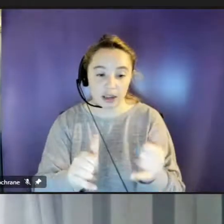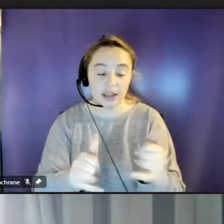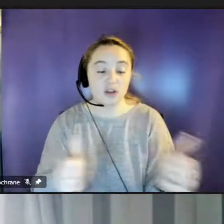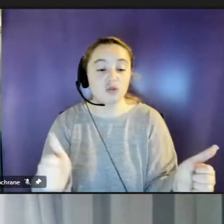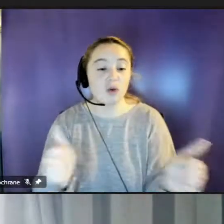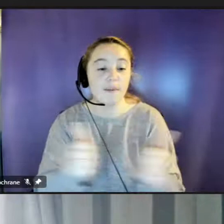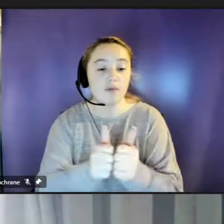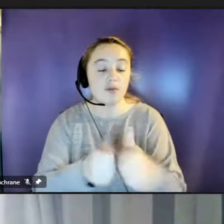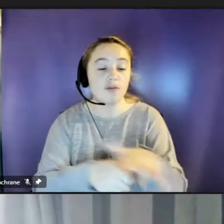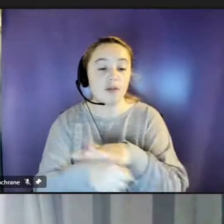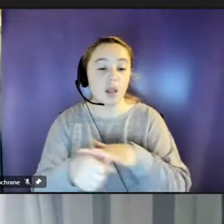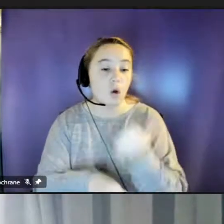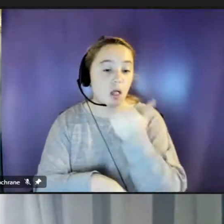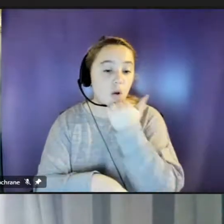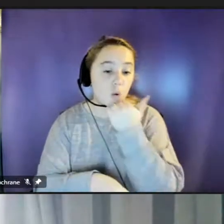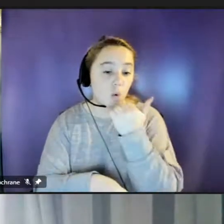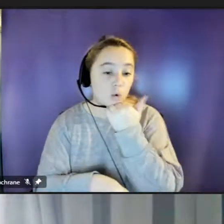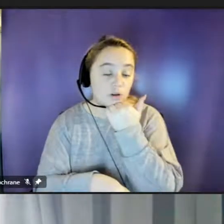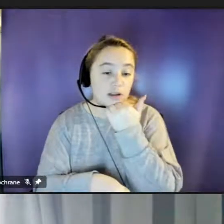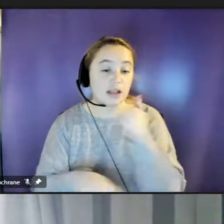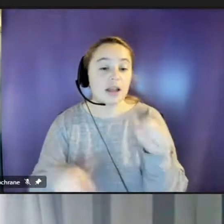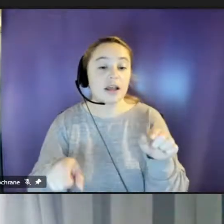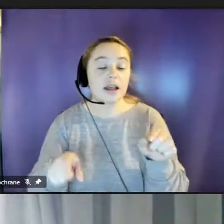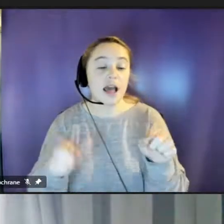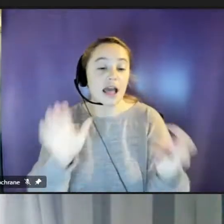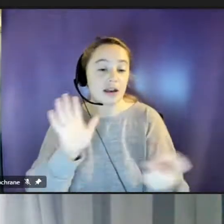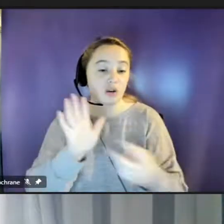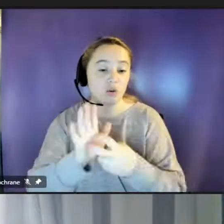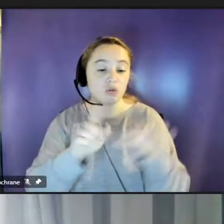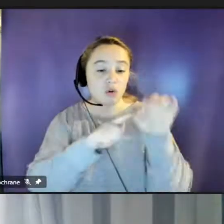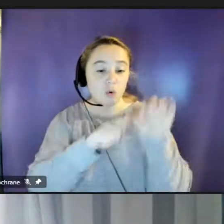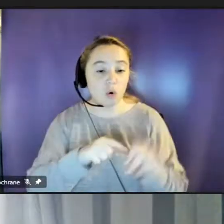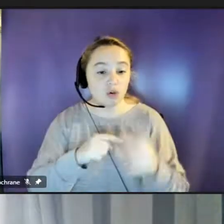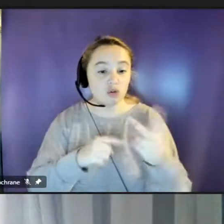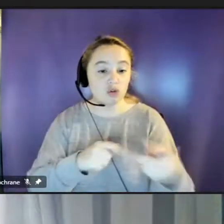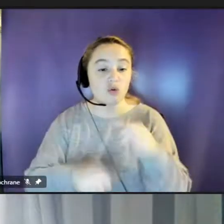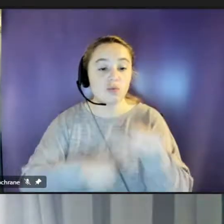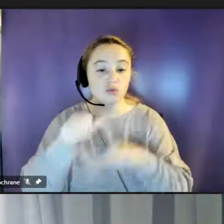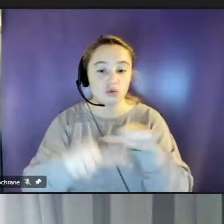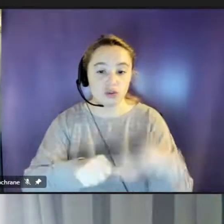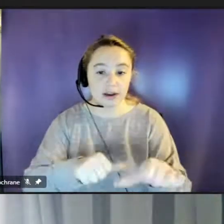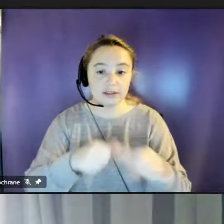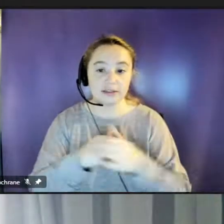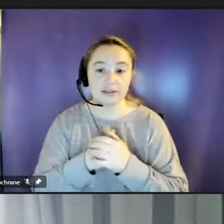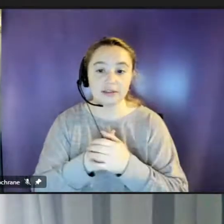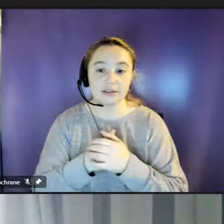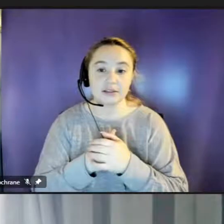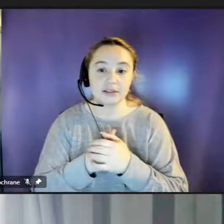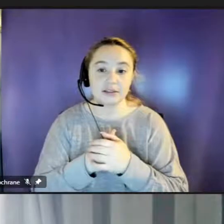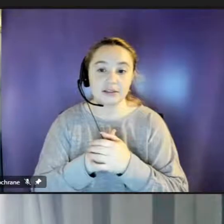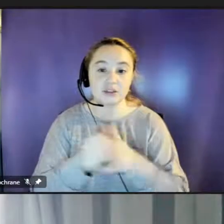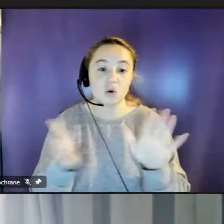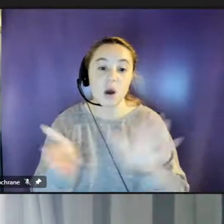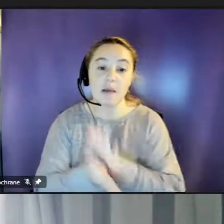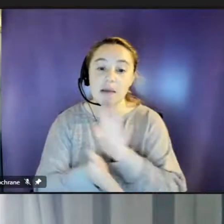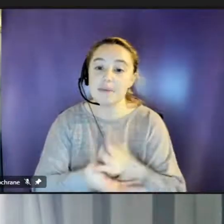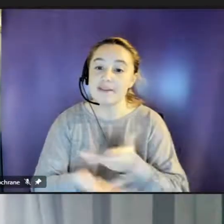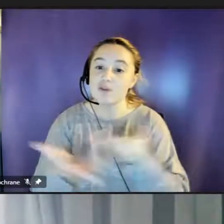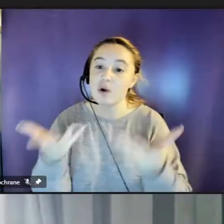code, the updated local code, and to note the Q2 progress. I'm happy to take questions,